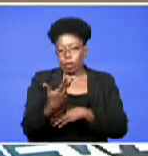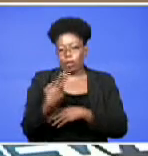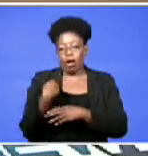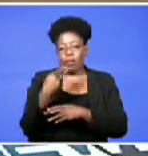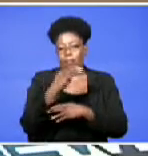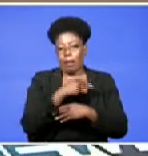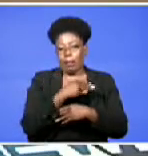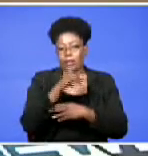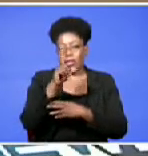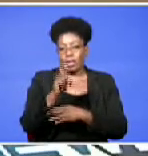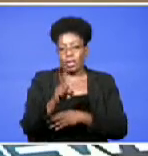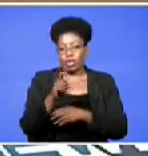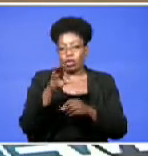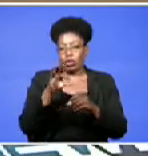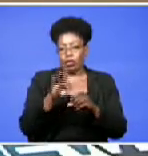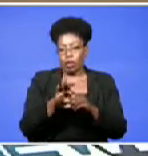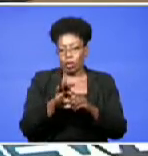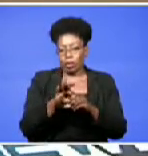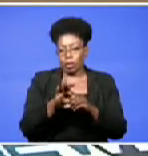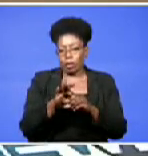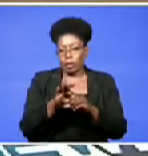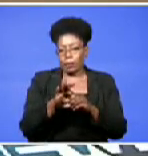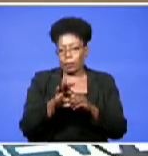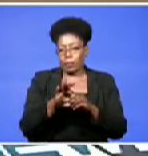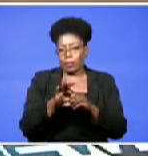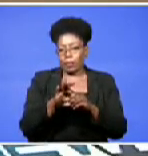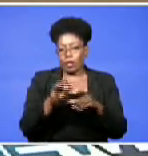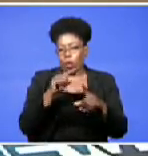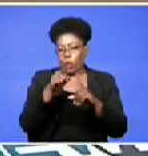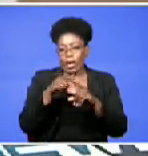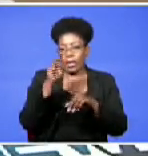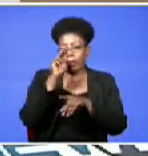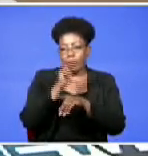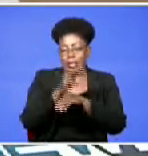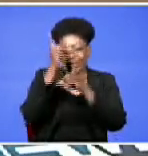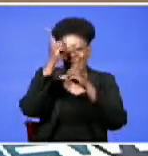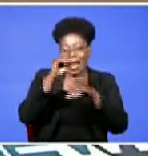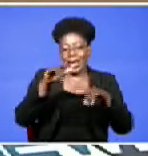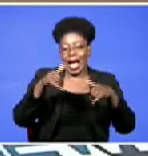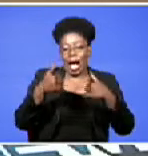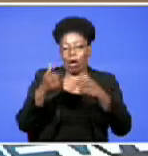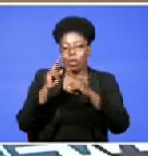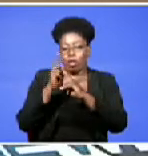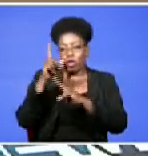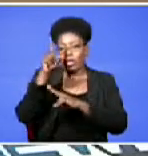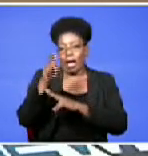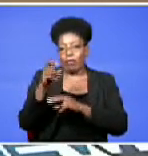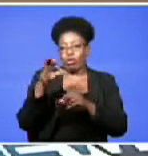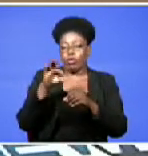membership must vote. Well, holy smoke. When could the minister determine how the union should function?